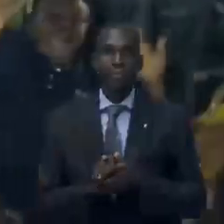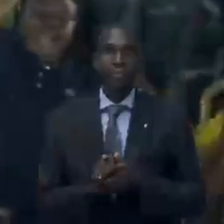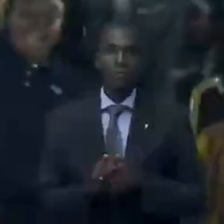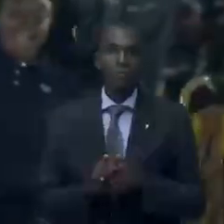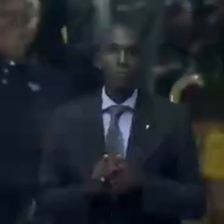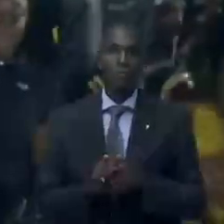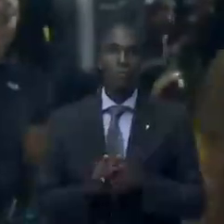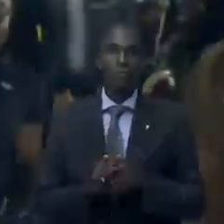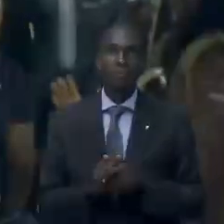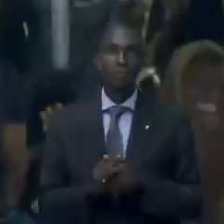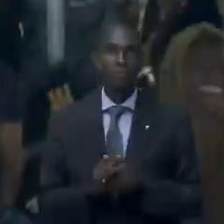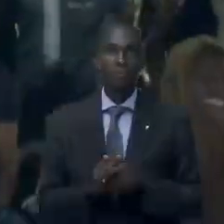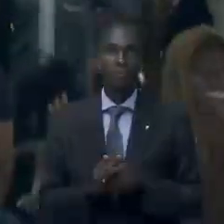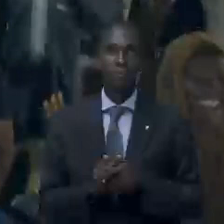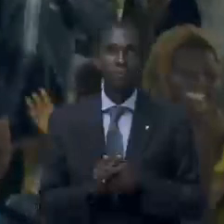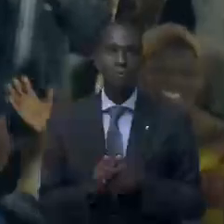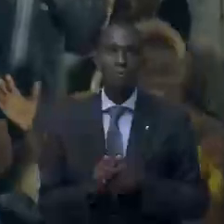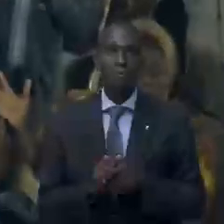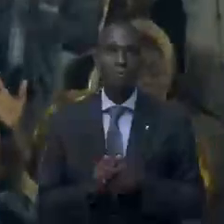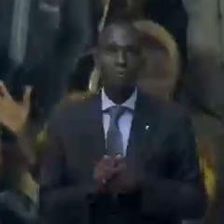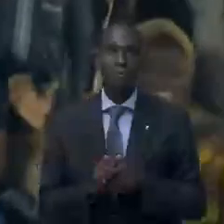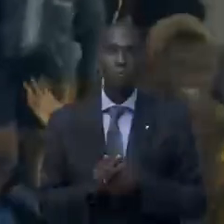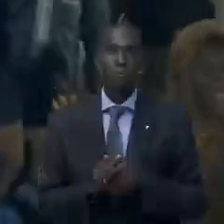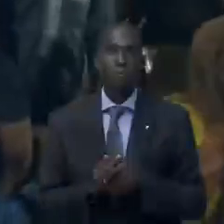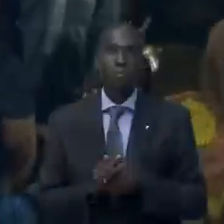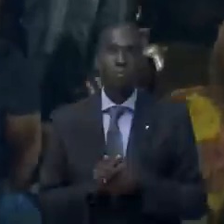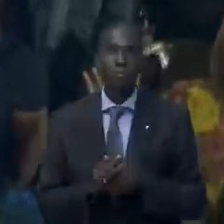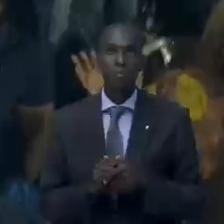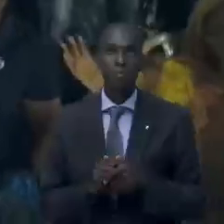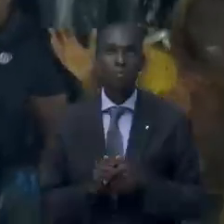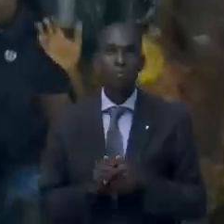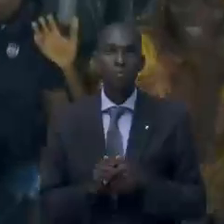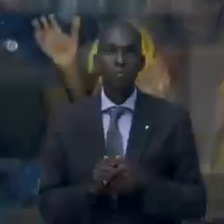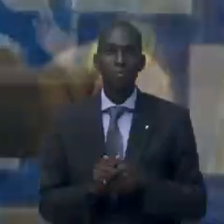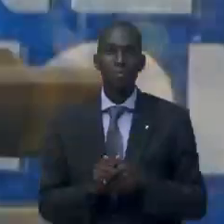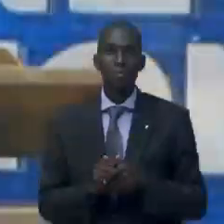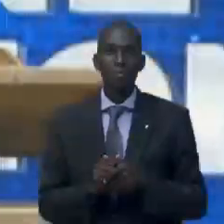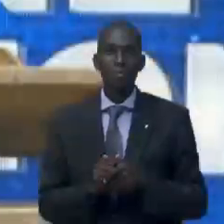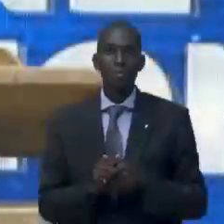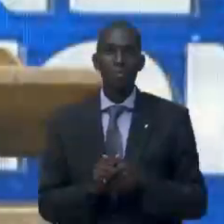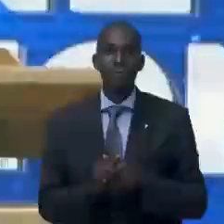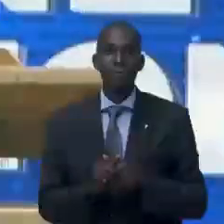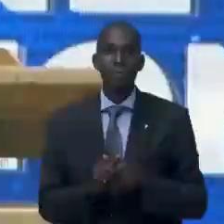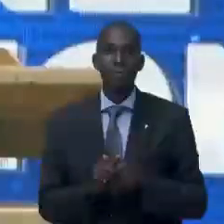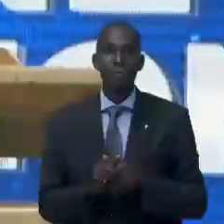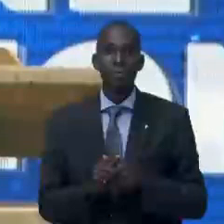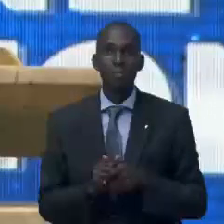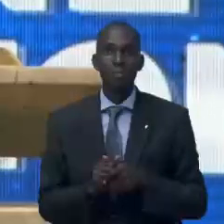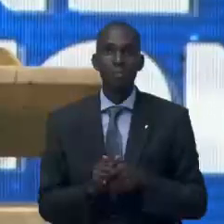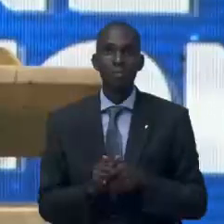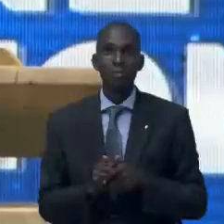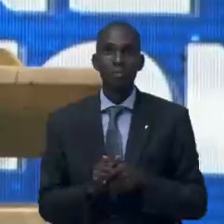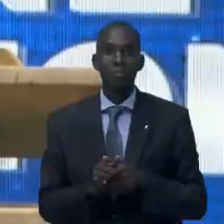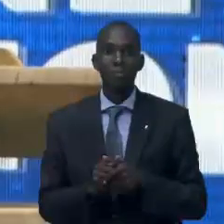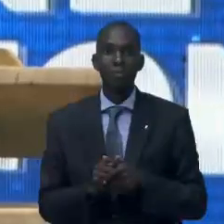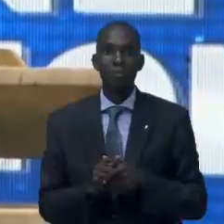your life. Father, we thank you tonight and bless your name. We know that your power will